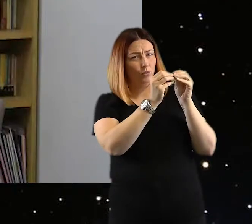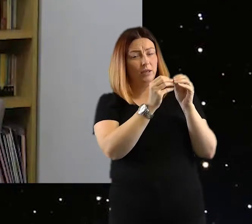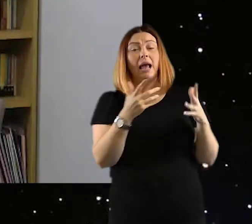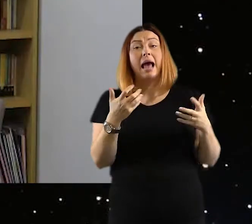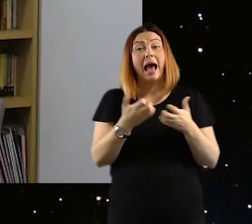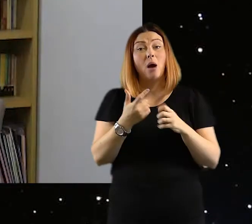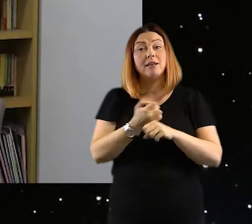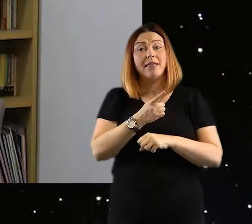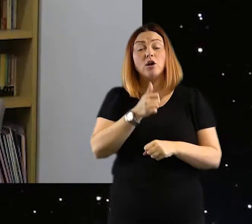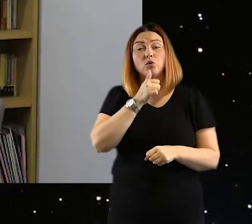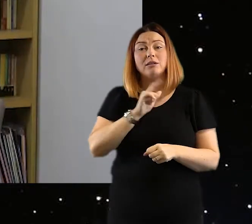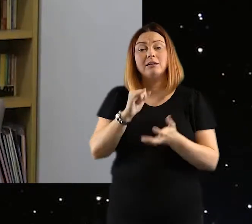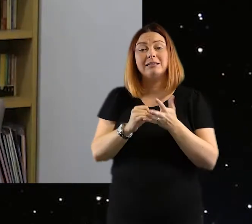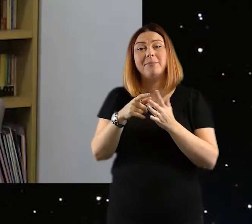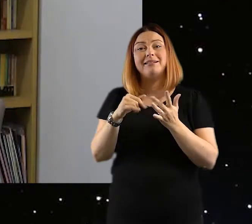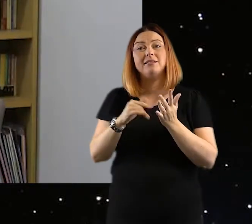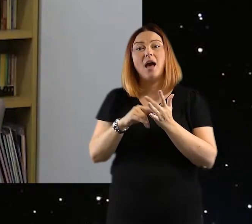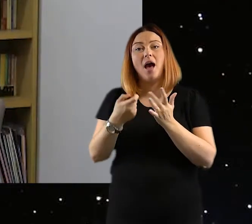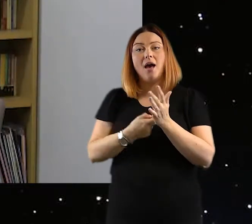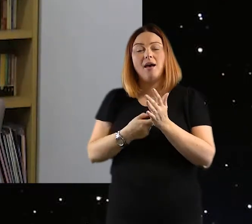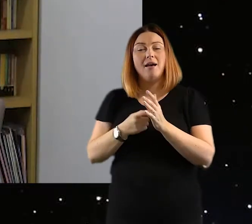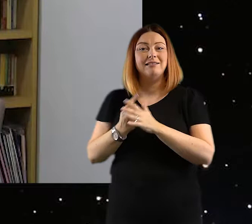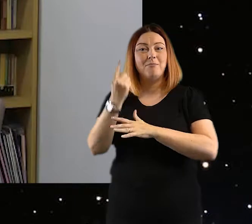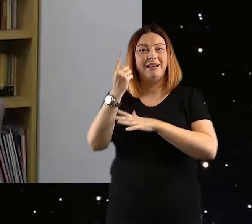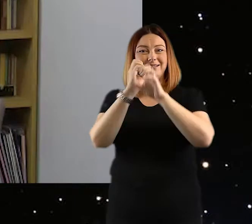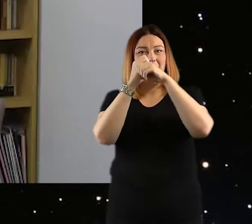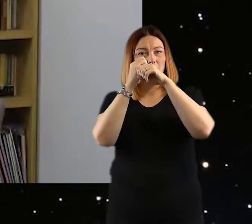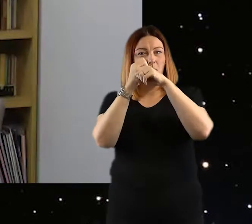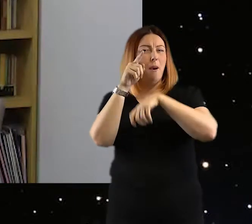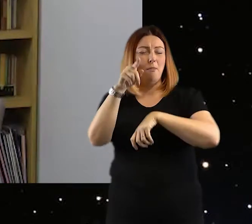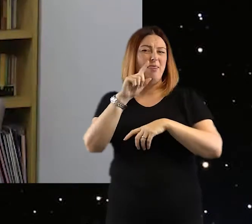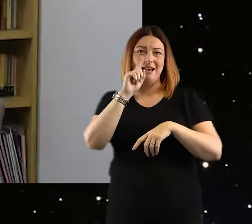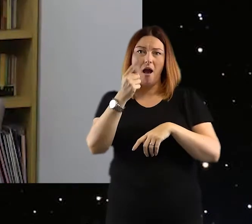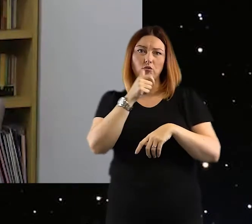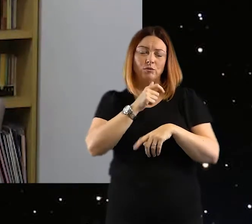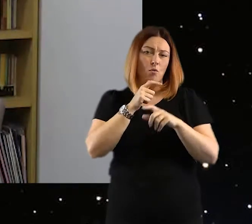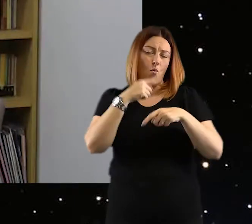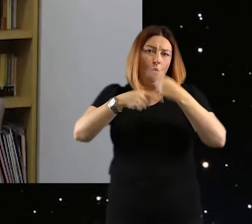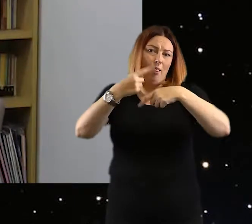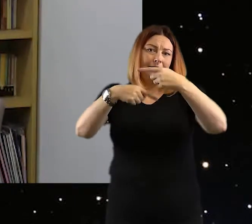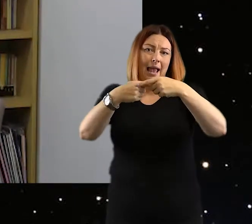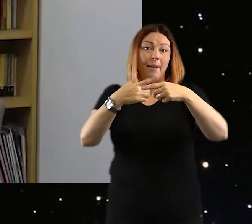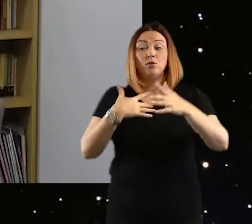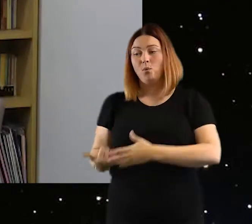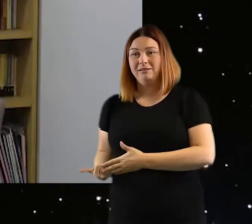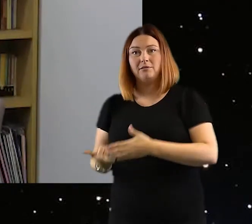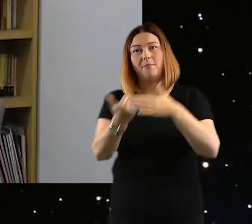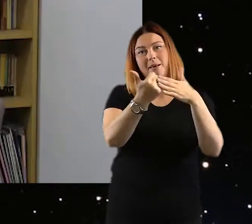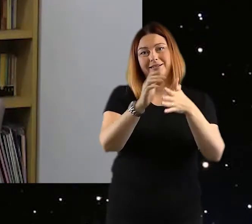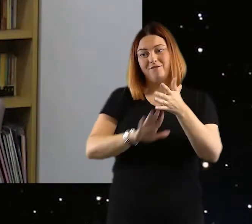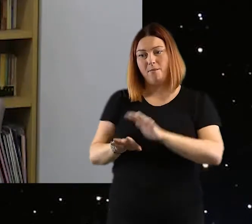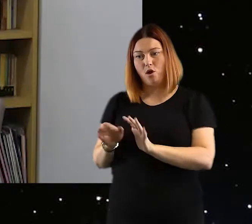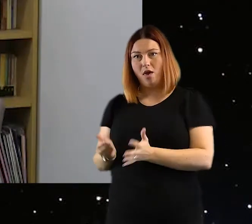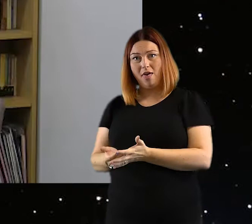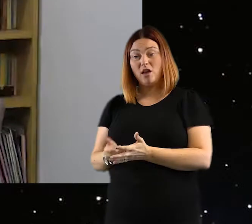sort of disentangle all this. And a lot of the heavy lifting was done with the Spitzer space telescope. But space telescopes are orbiting the Earth, so they can't stay on